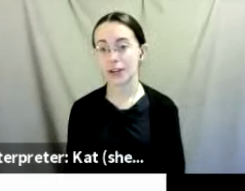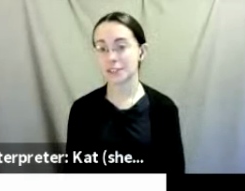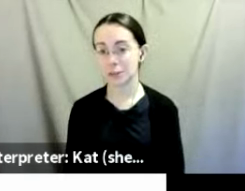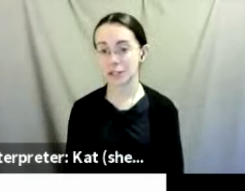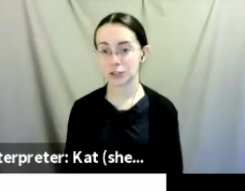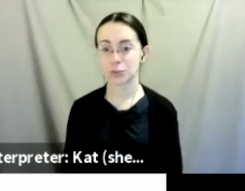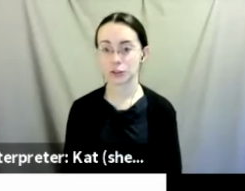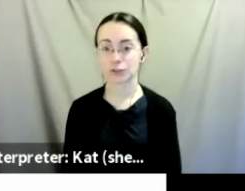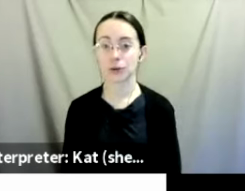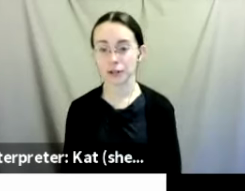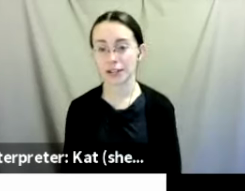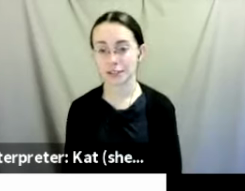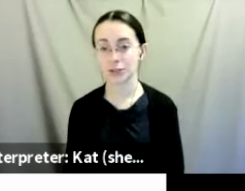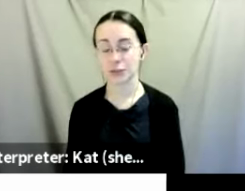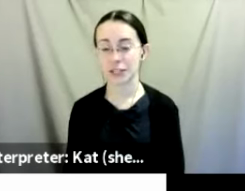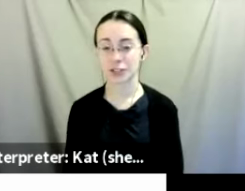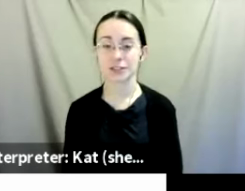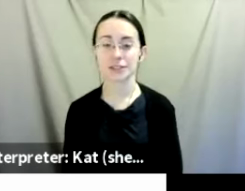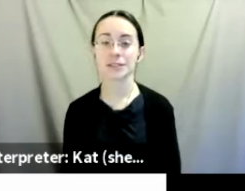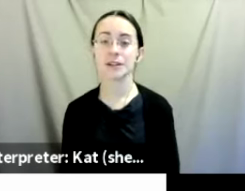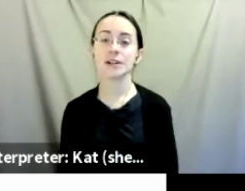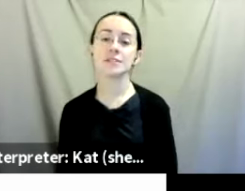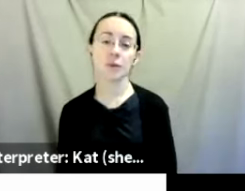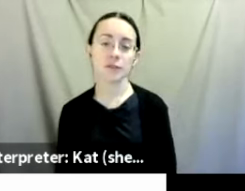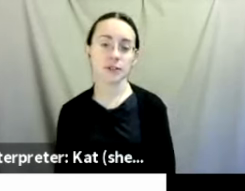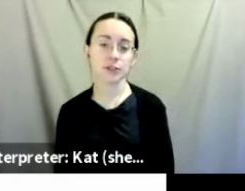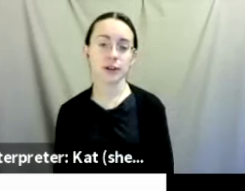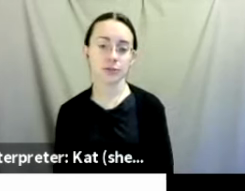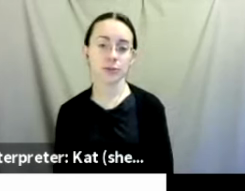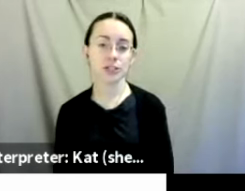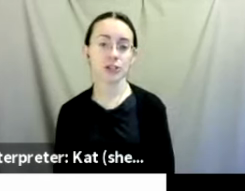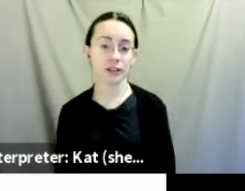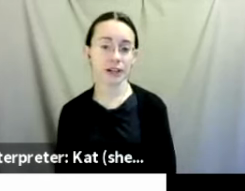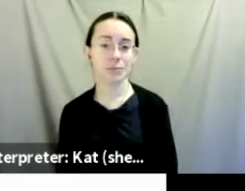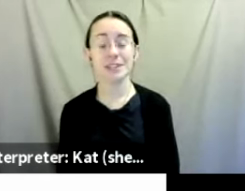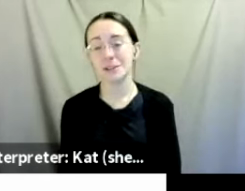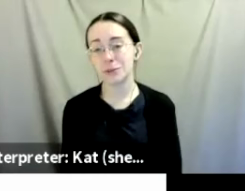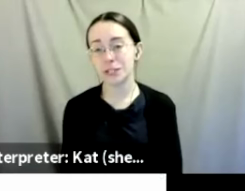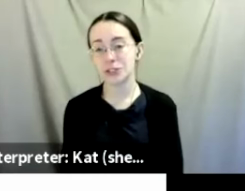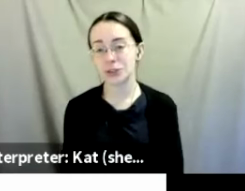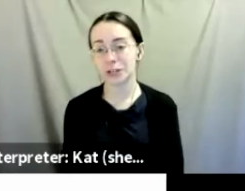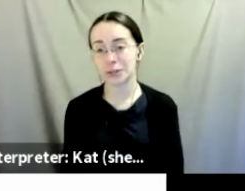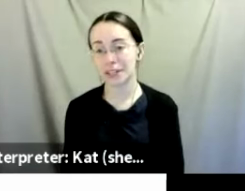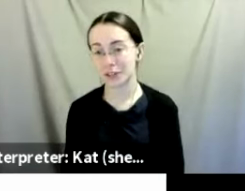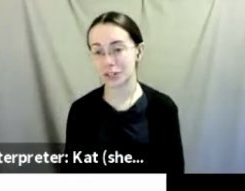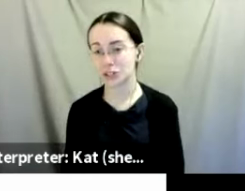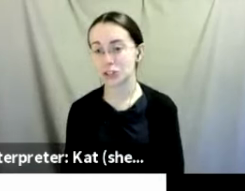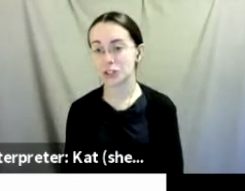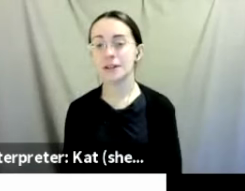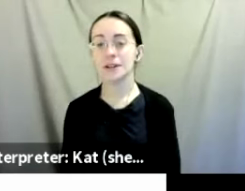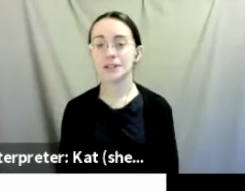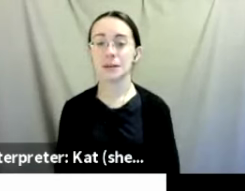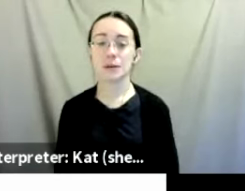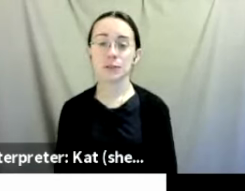So there had to be an interpreter for ASL using patients. Some of them also found information online, but that information is going to be in